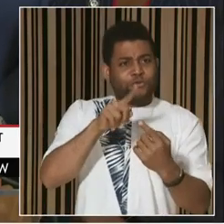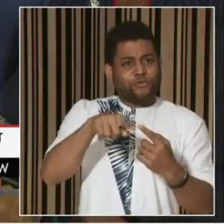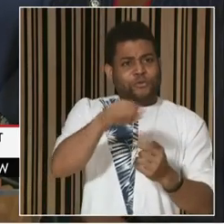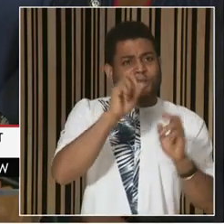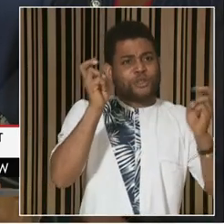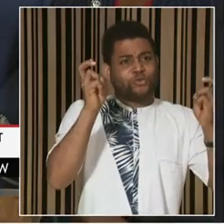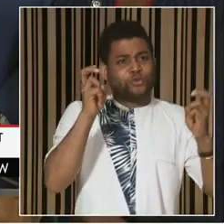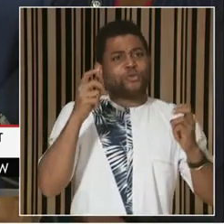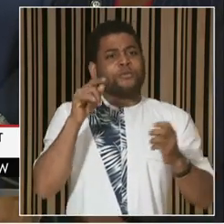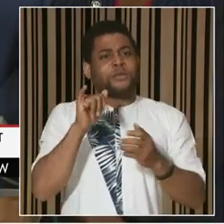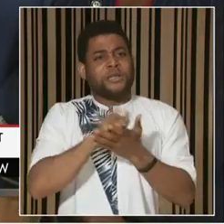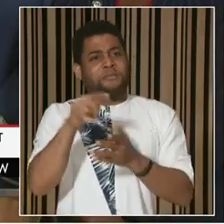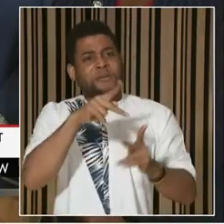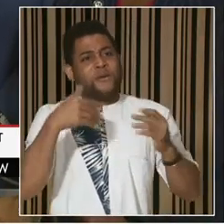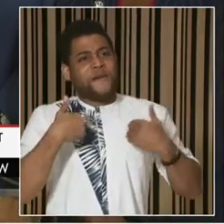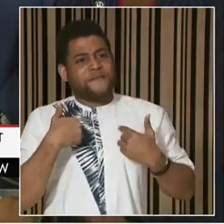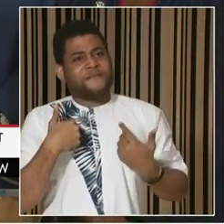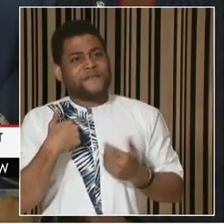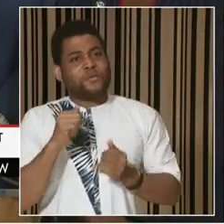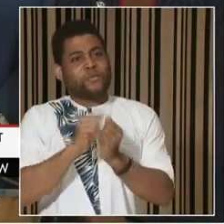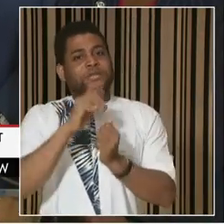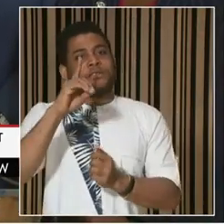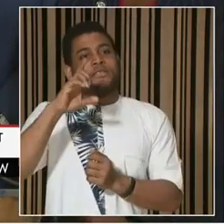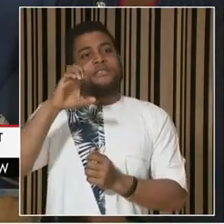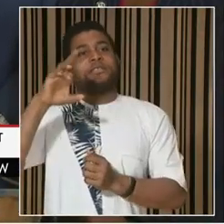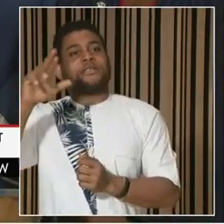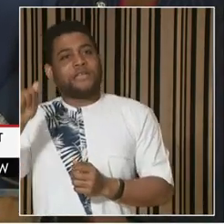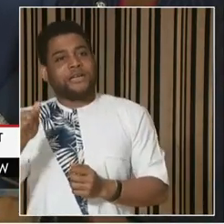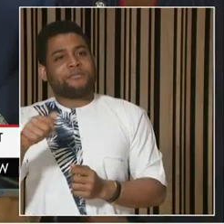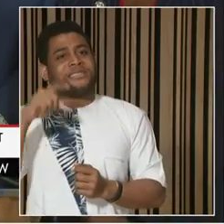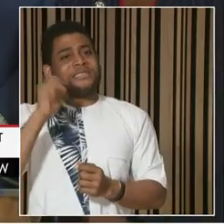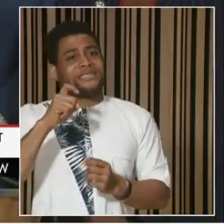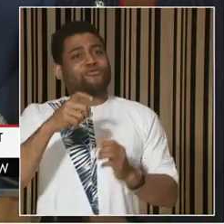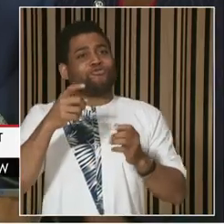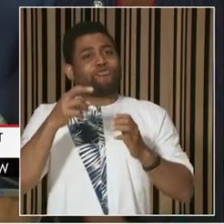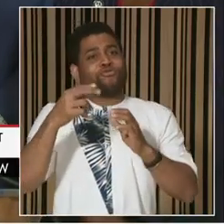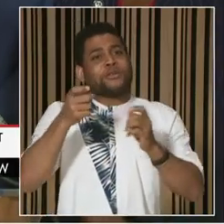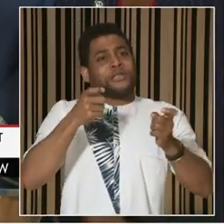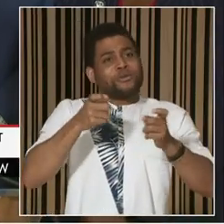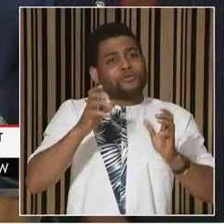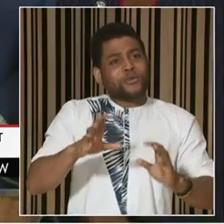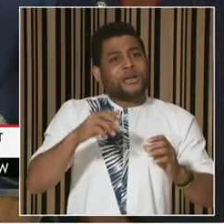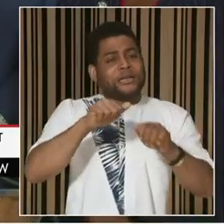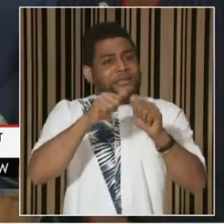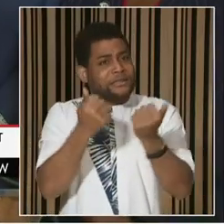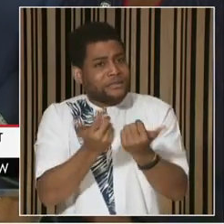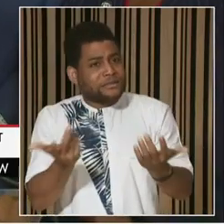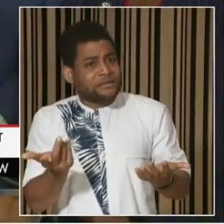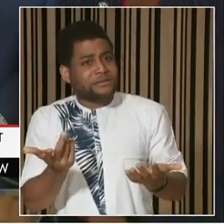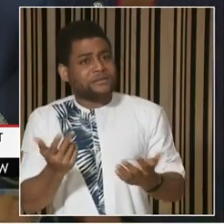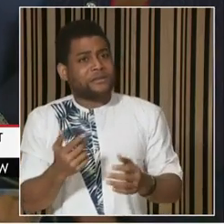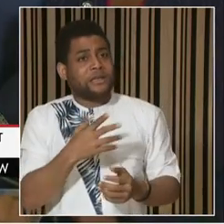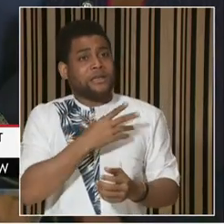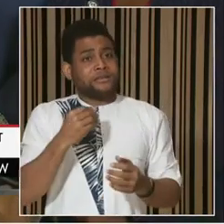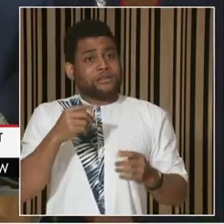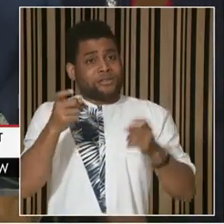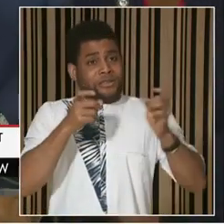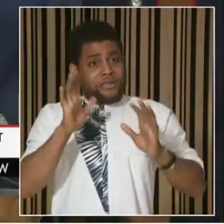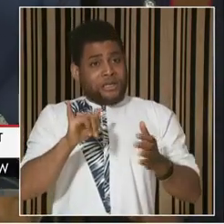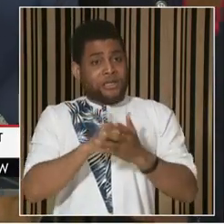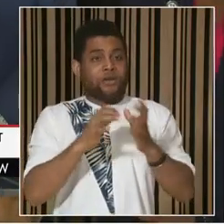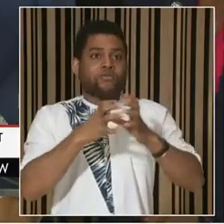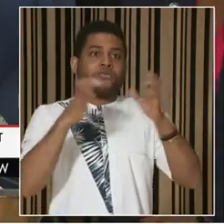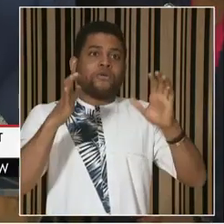having with DCRA. Keep it in mind, it's a regulatory agency, and the director has a lot of great ideas.